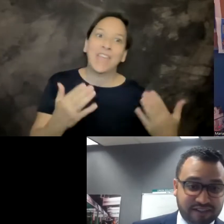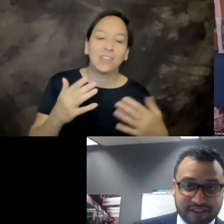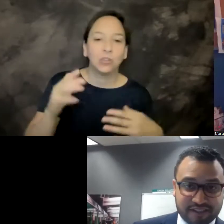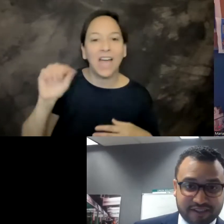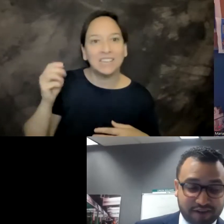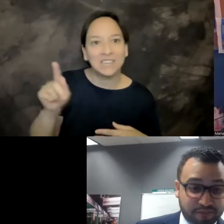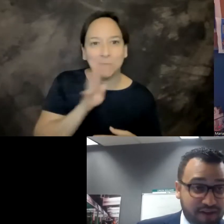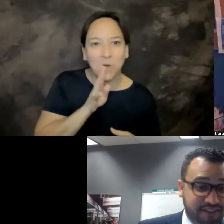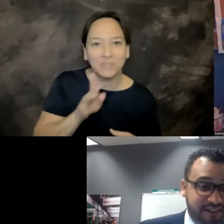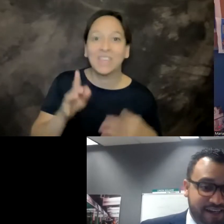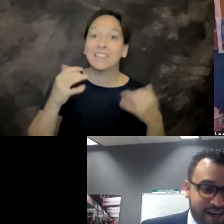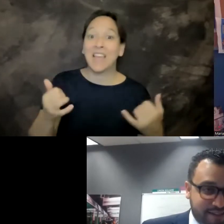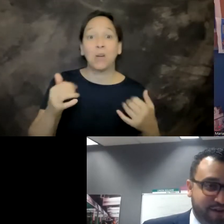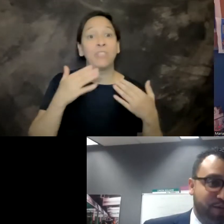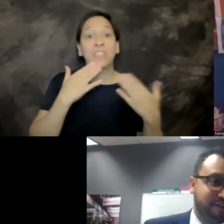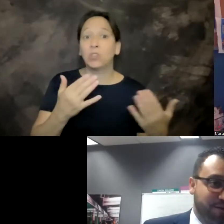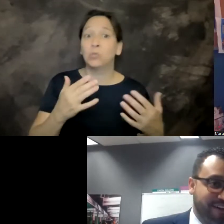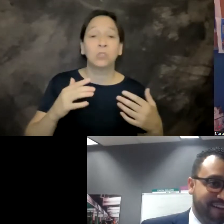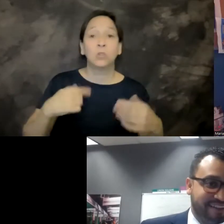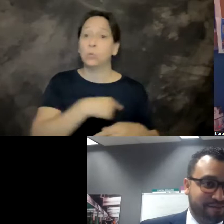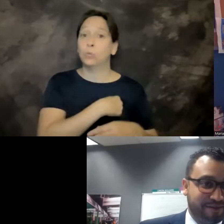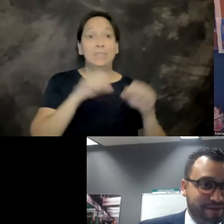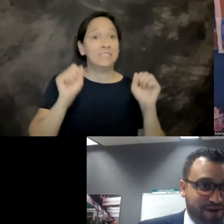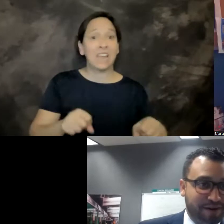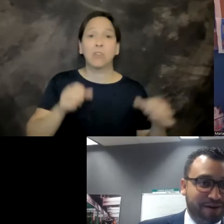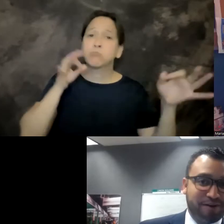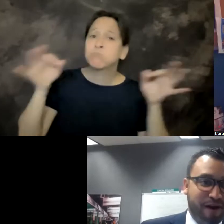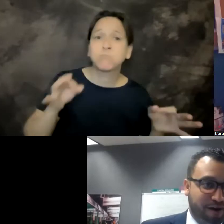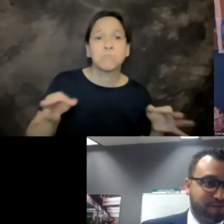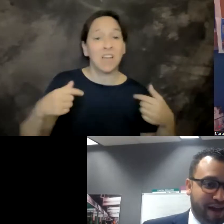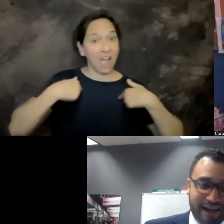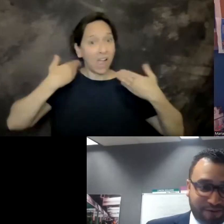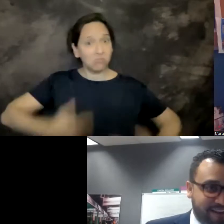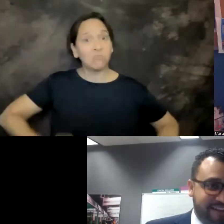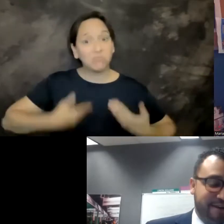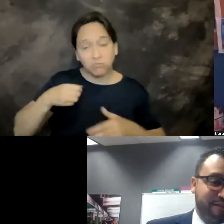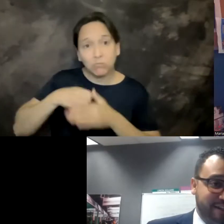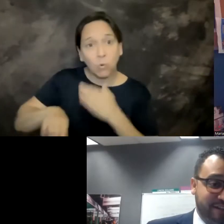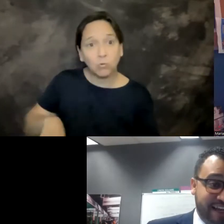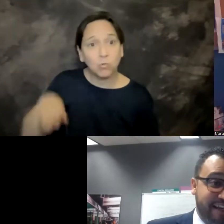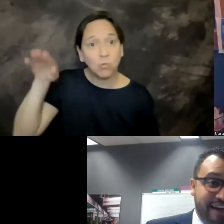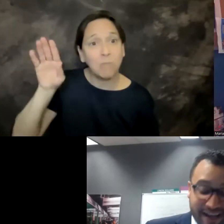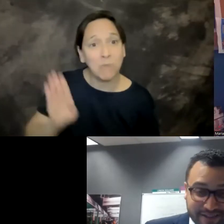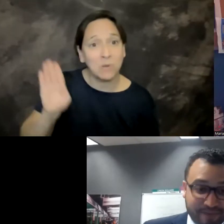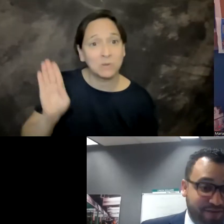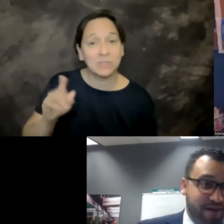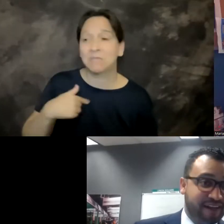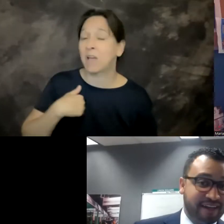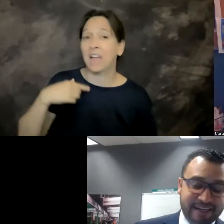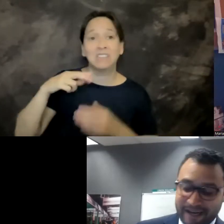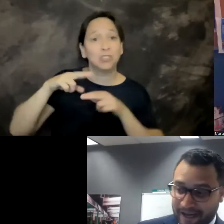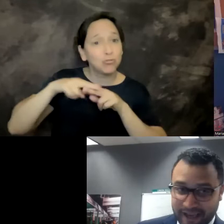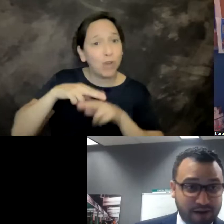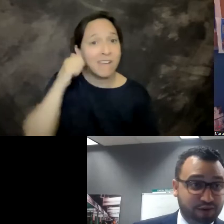the residents of the city of Boston. As a fellow Bostonian, this is something that's very near and dear to my heart. I ride the T every single day, as does my